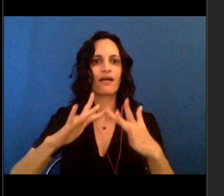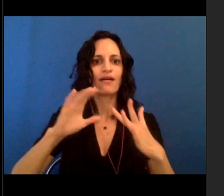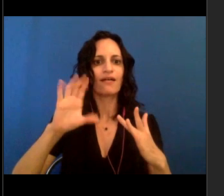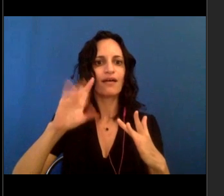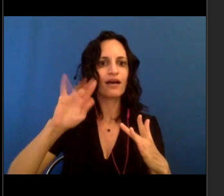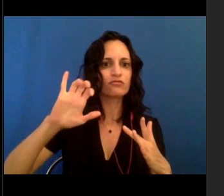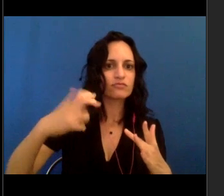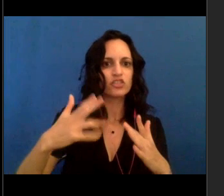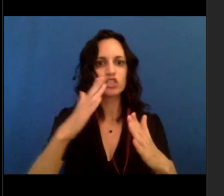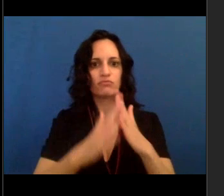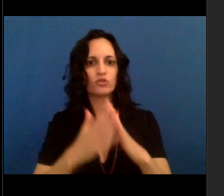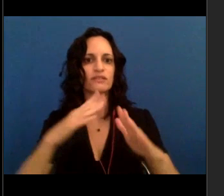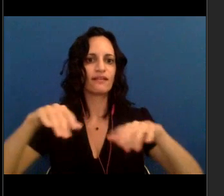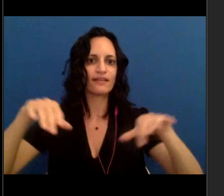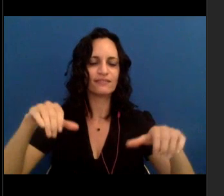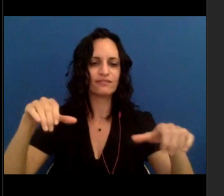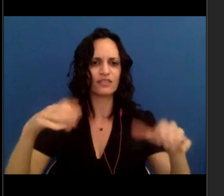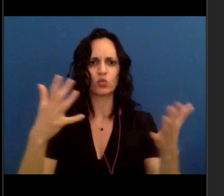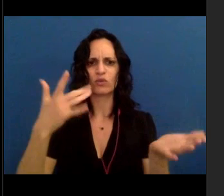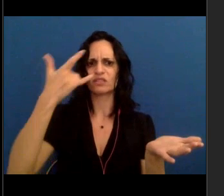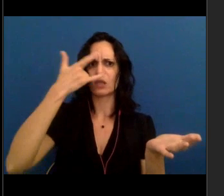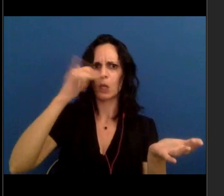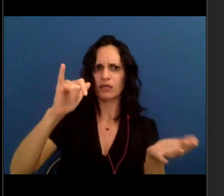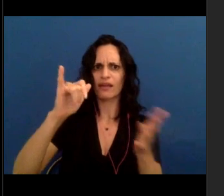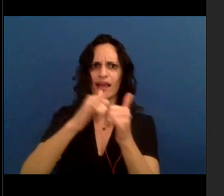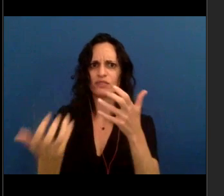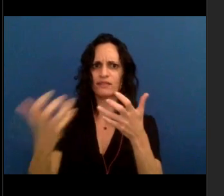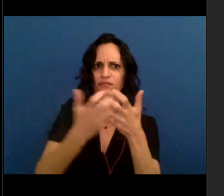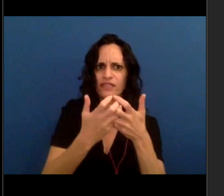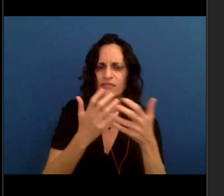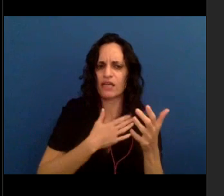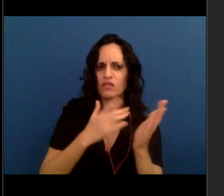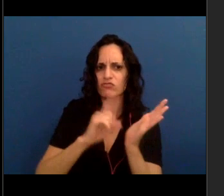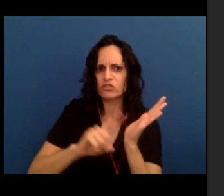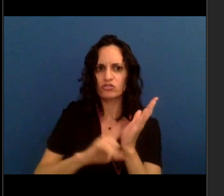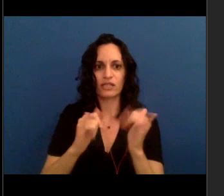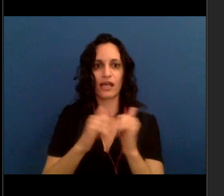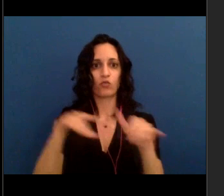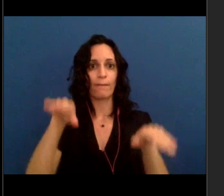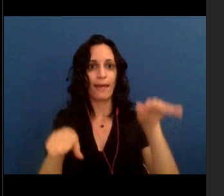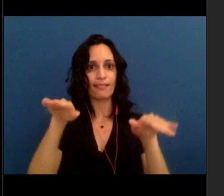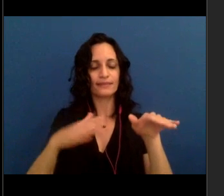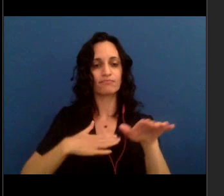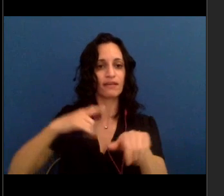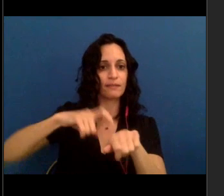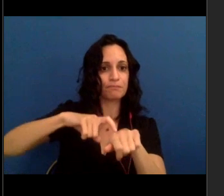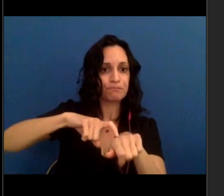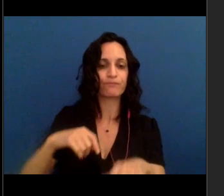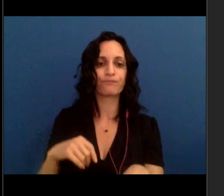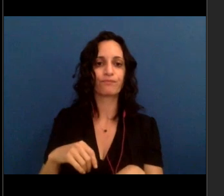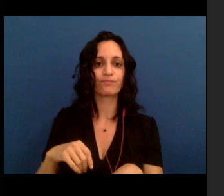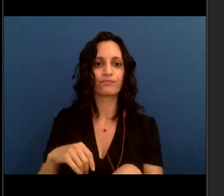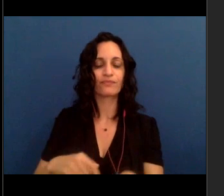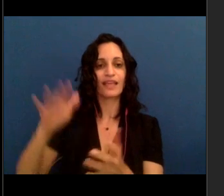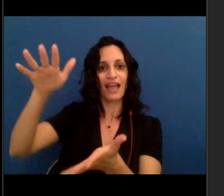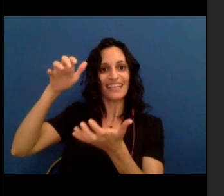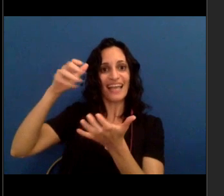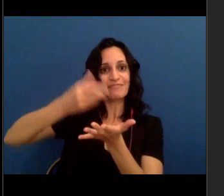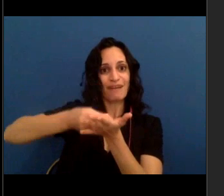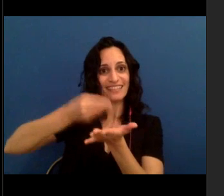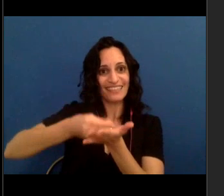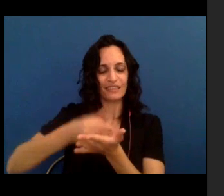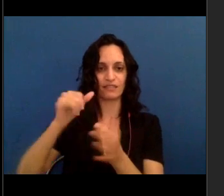activities. What does that look like? How can I make it fit with my research? How do I balance time? Getting money, which is always a big one if we want to be able to